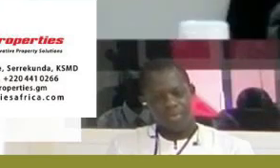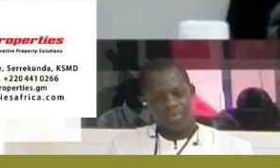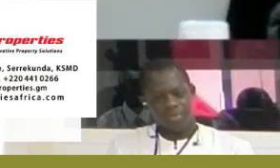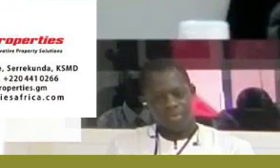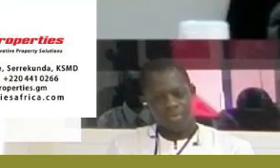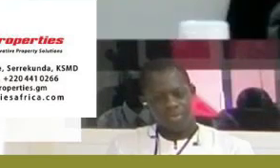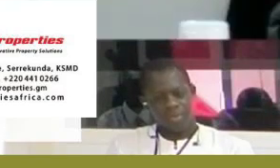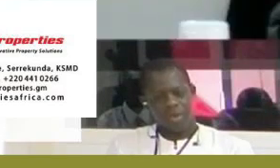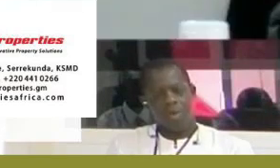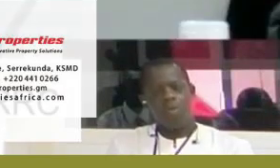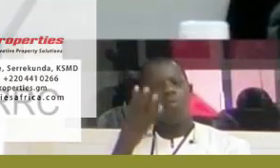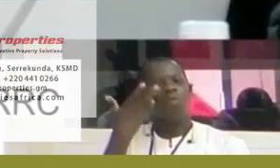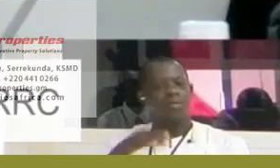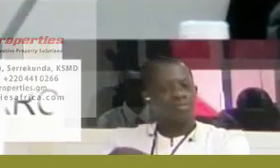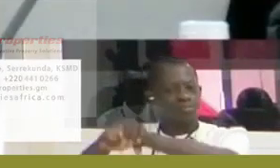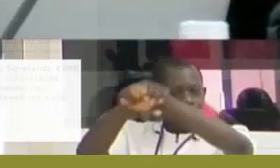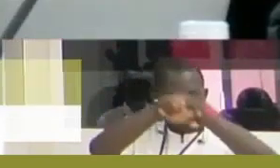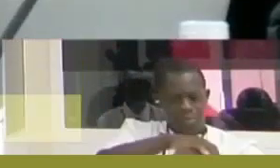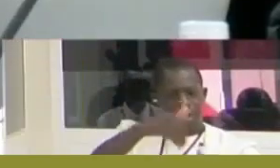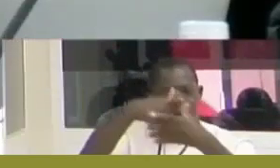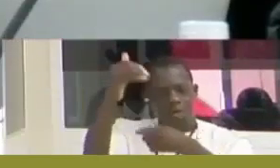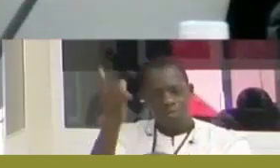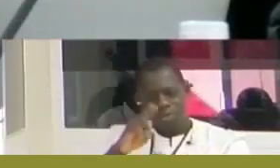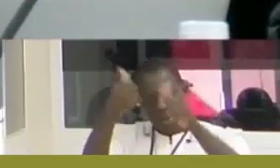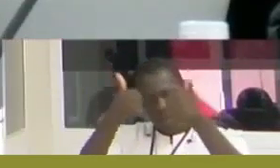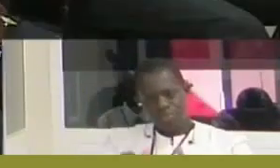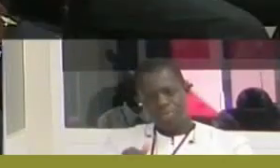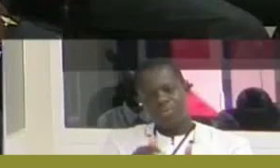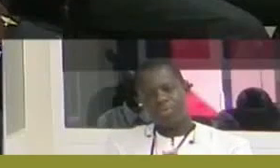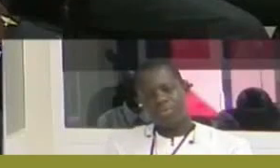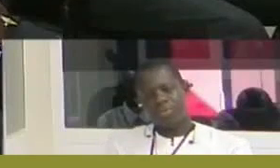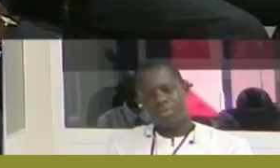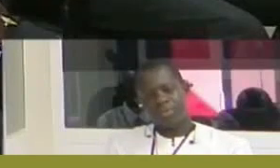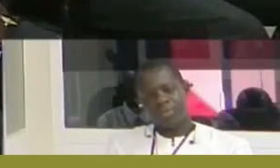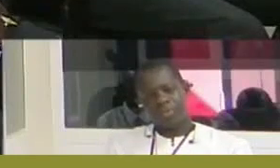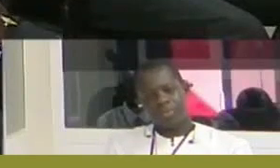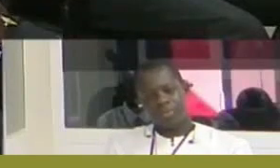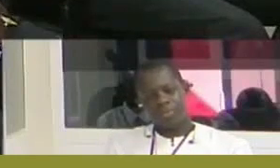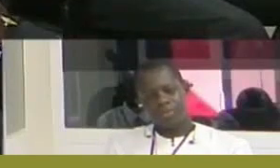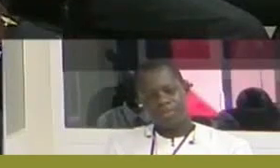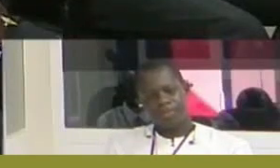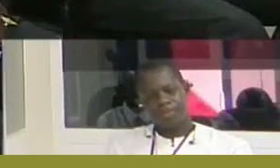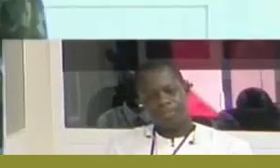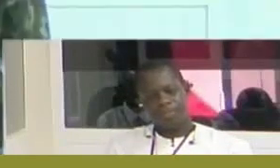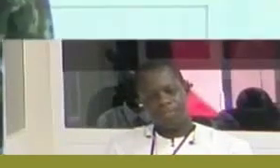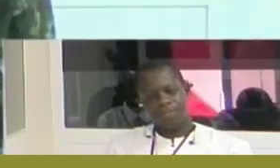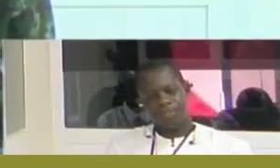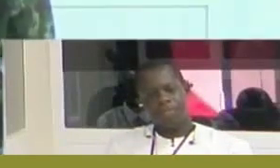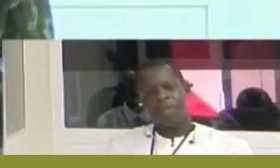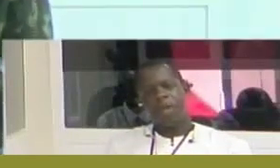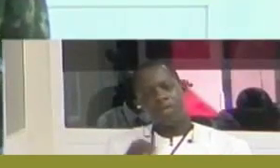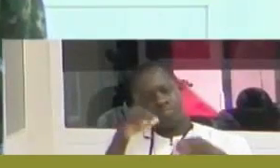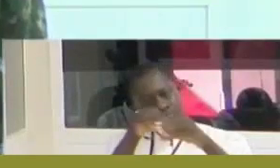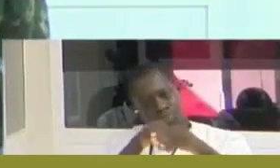Noha Baji, and Captain Rambo led the discussions to take out the inmate from the prisons to the firing squad.